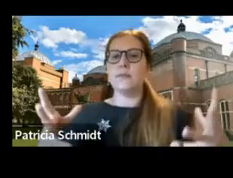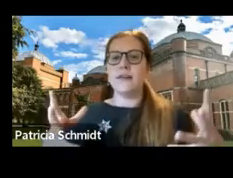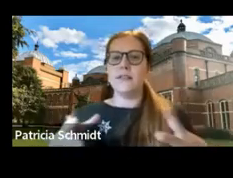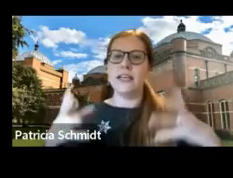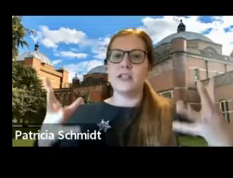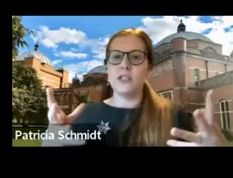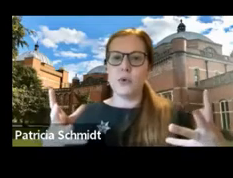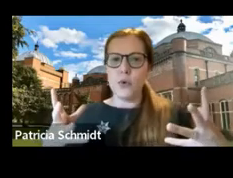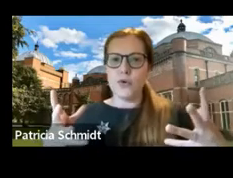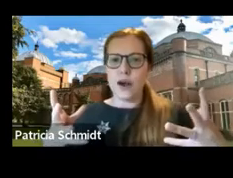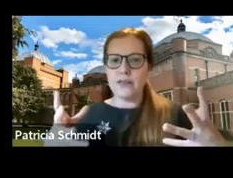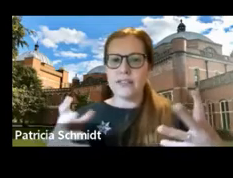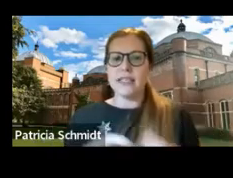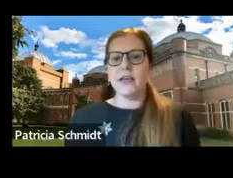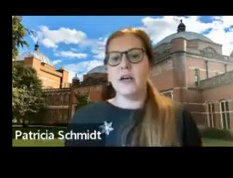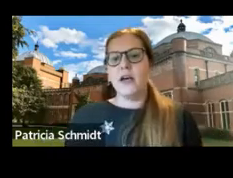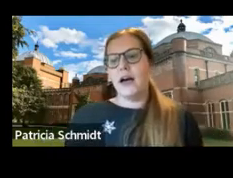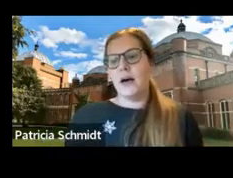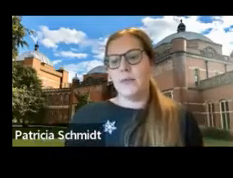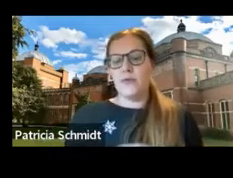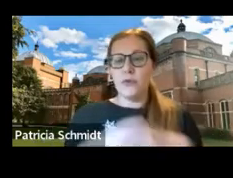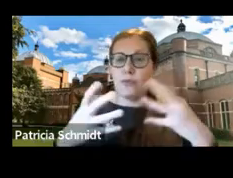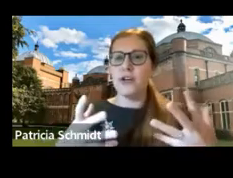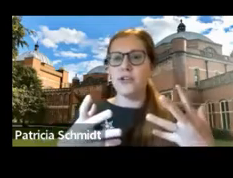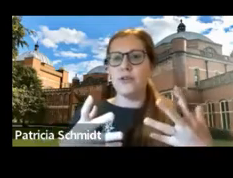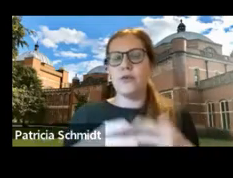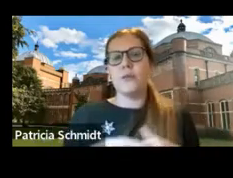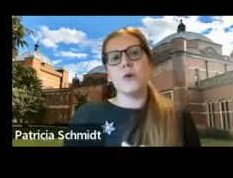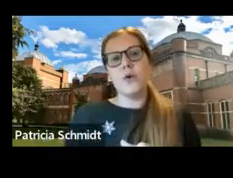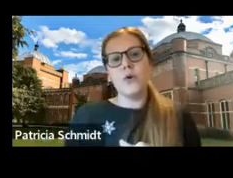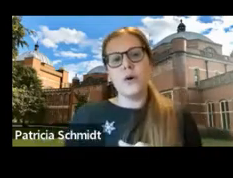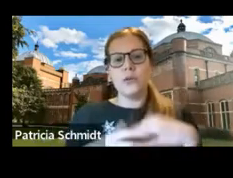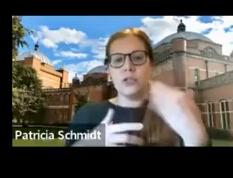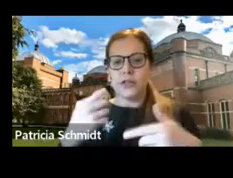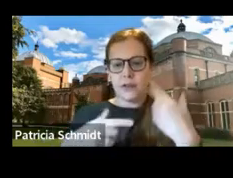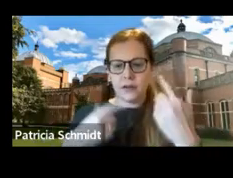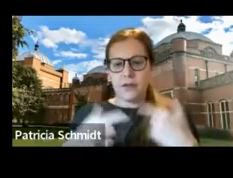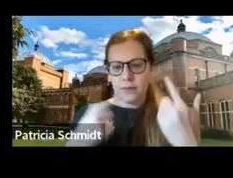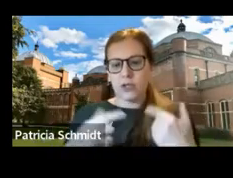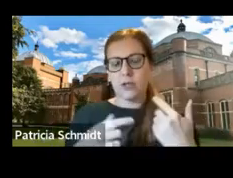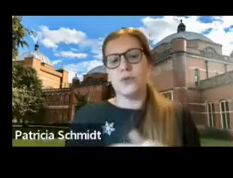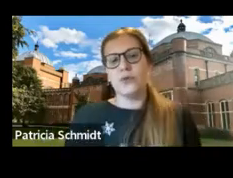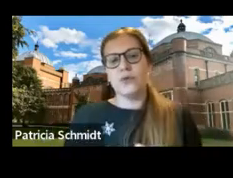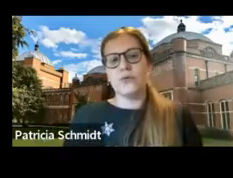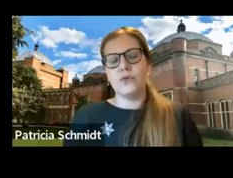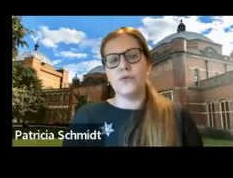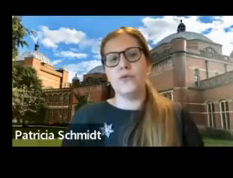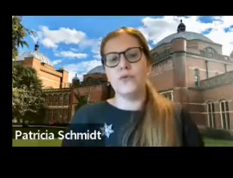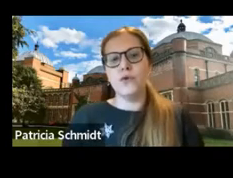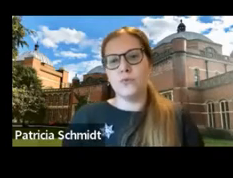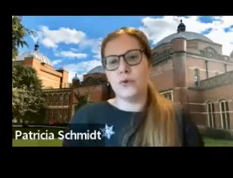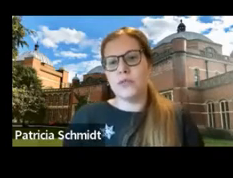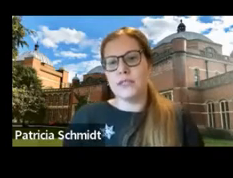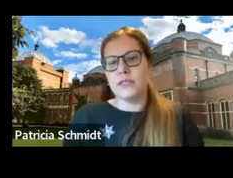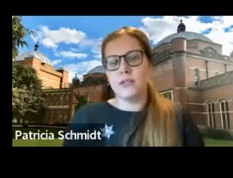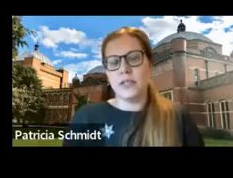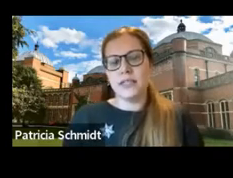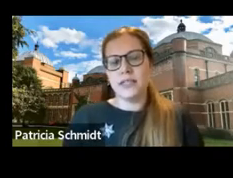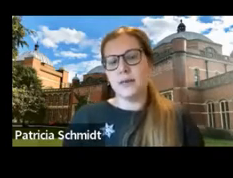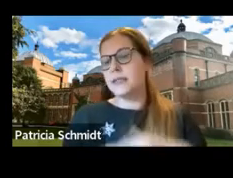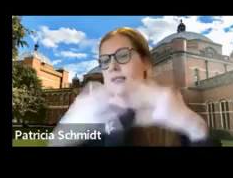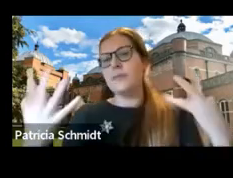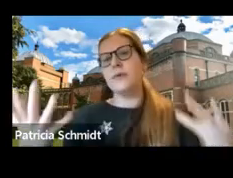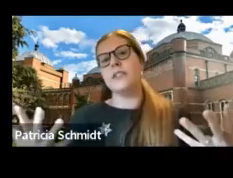support themselves against their own gravity through pressure from the core, which they produce through fusion processes